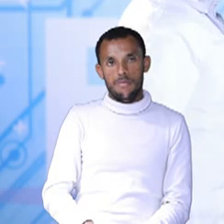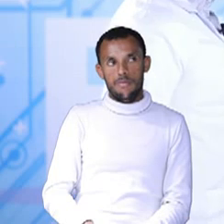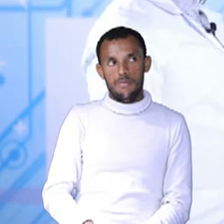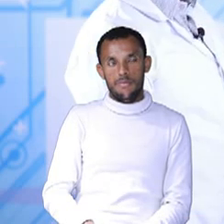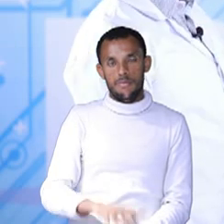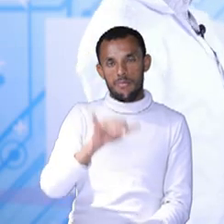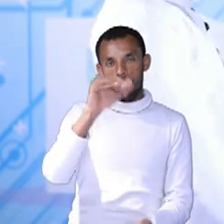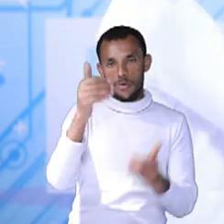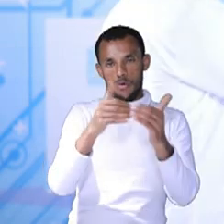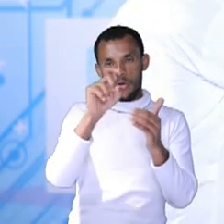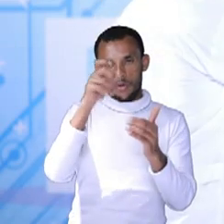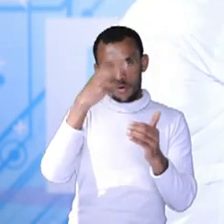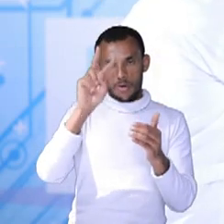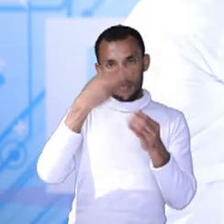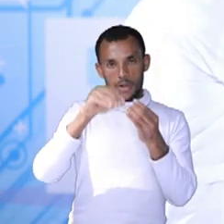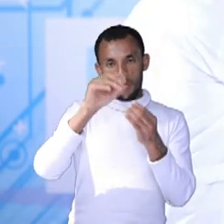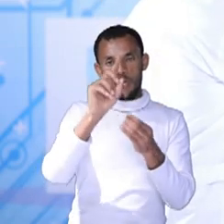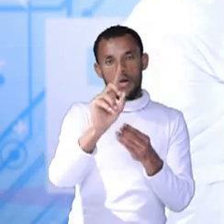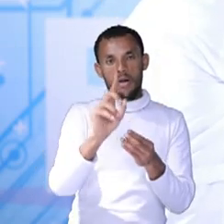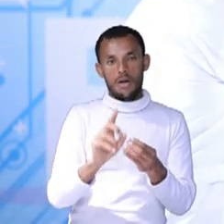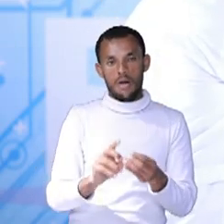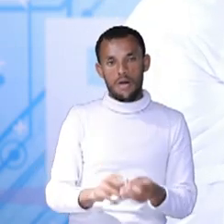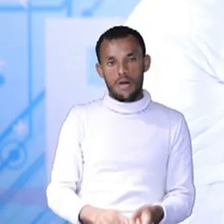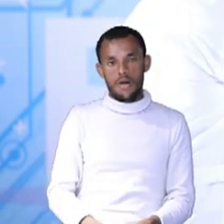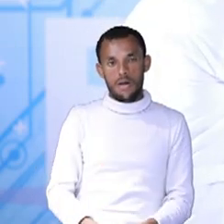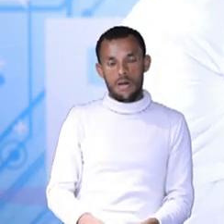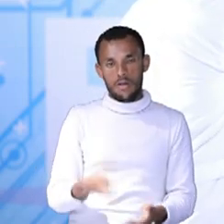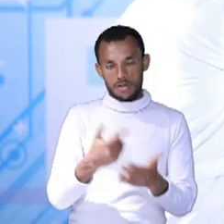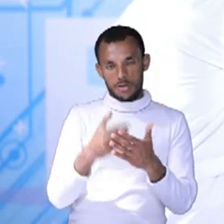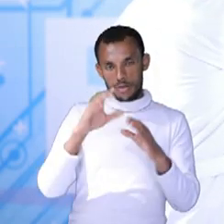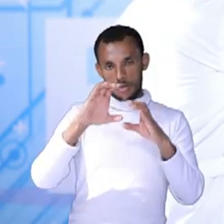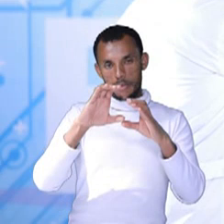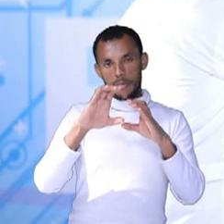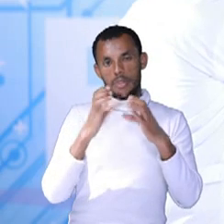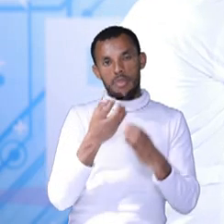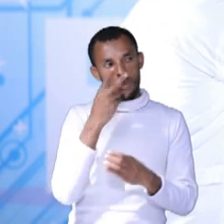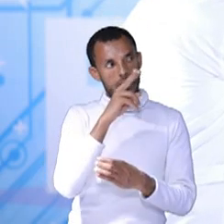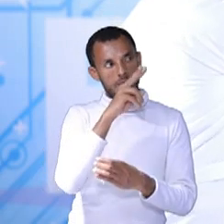Y is equal to x squared plus 1, this part.